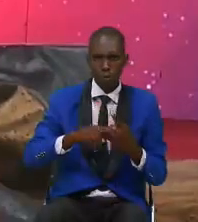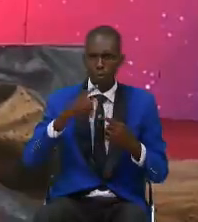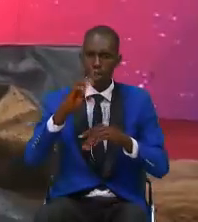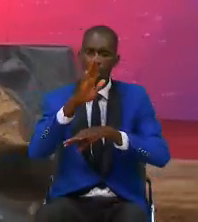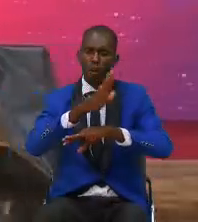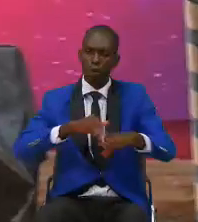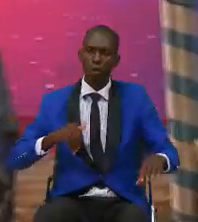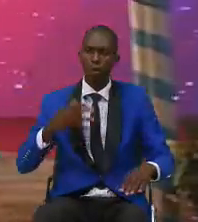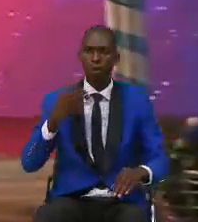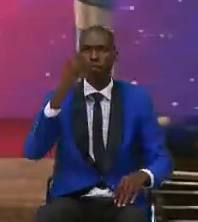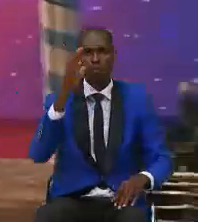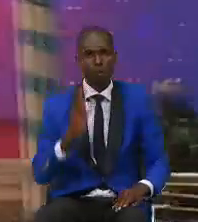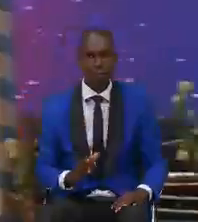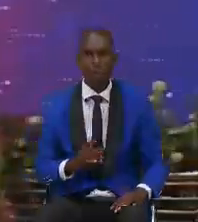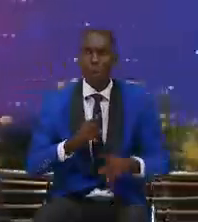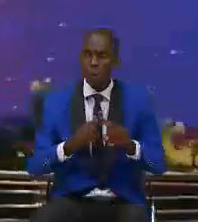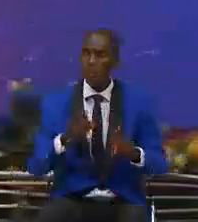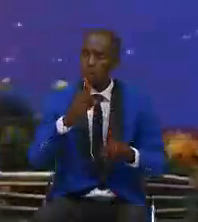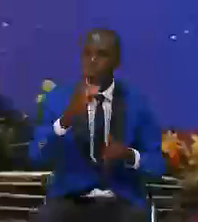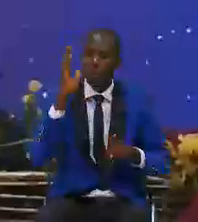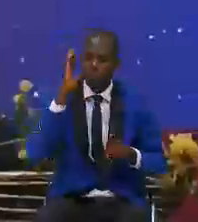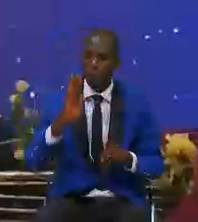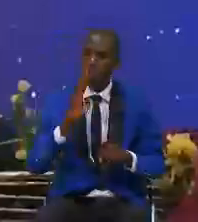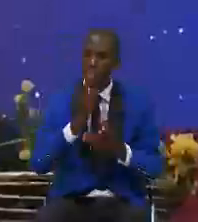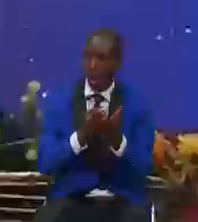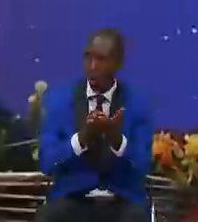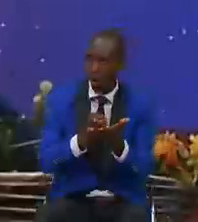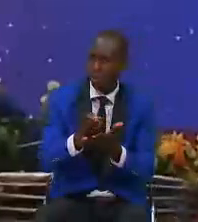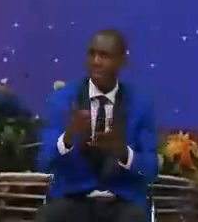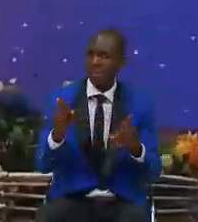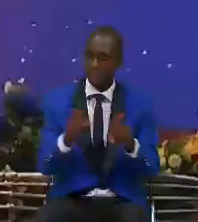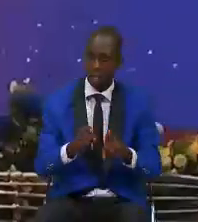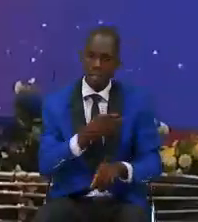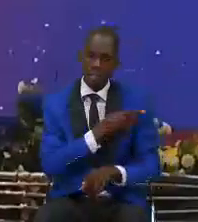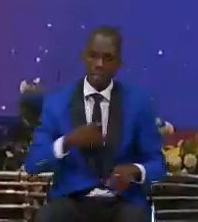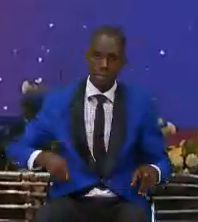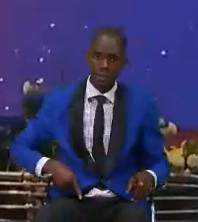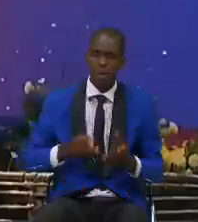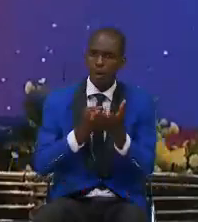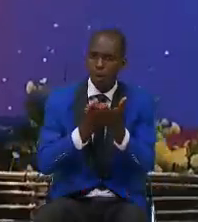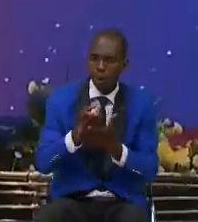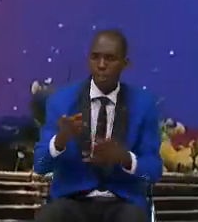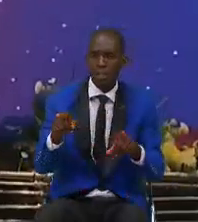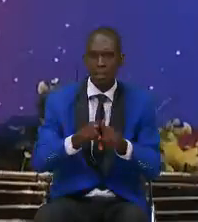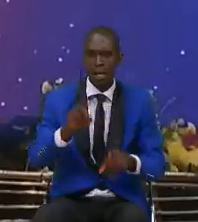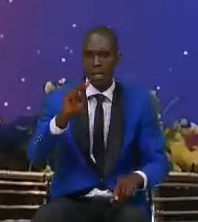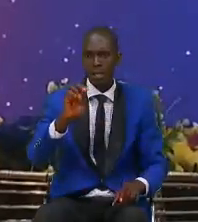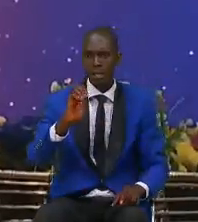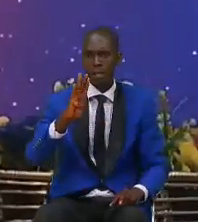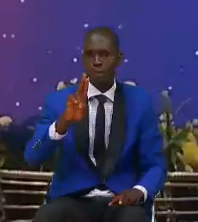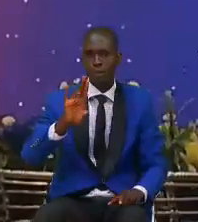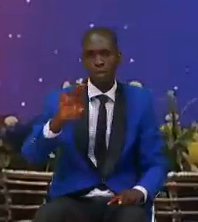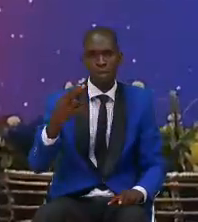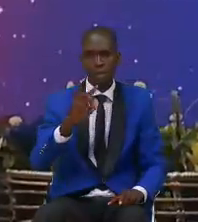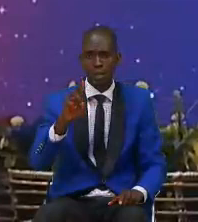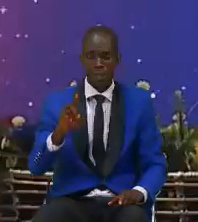been going. I know my situation. But Lord, I come. I'm going to be honest. I'm going to be honest. And I'm going to